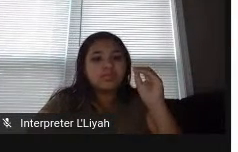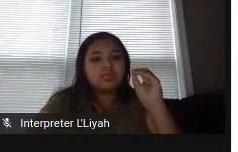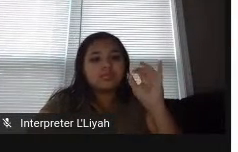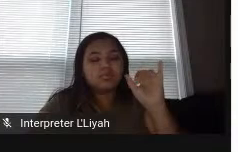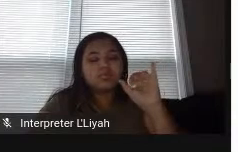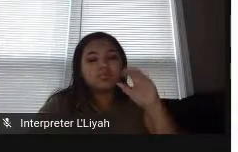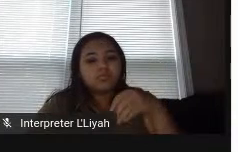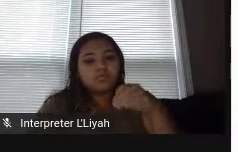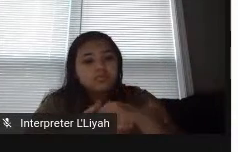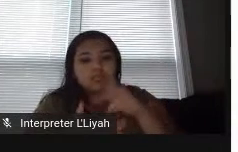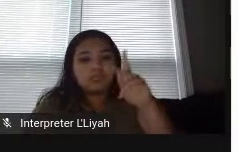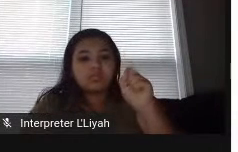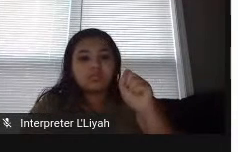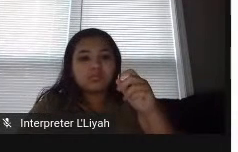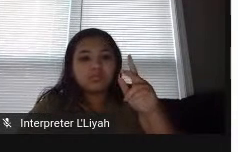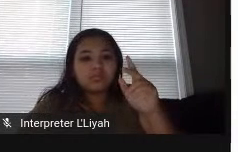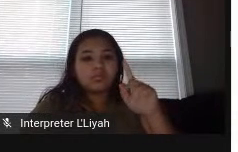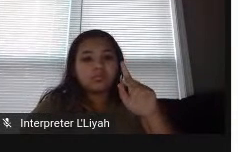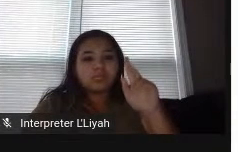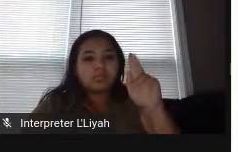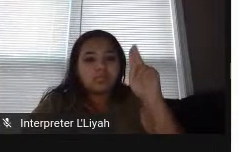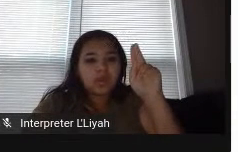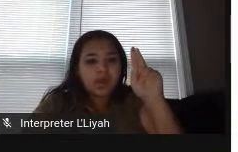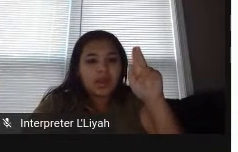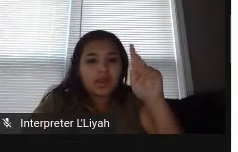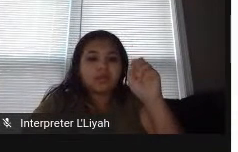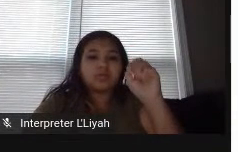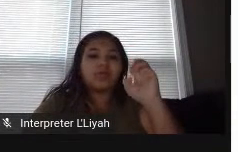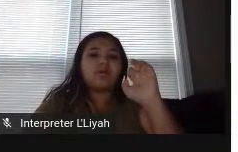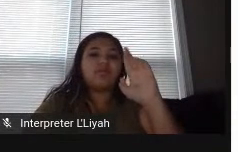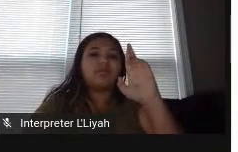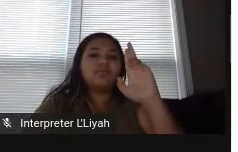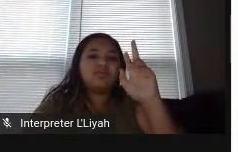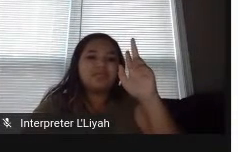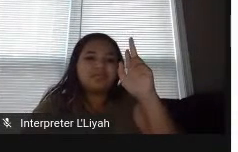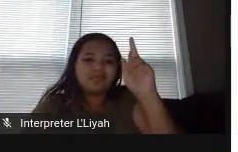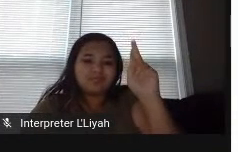So like in Kansas, they have the STAR program.